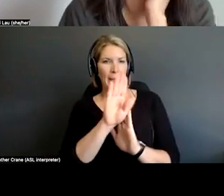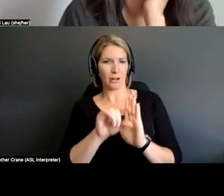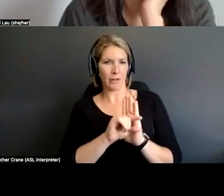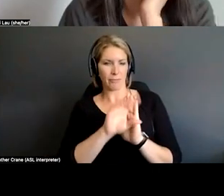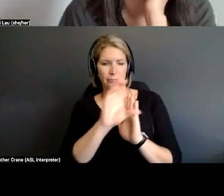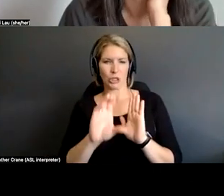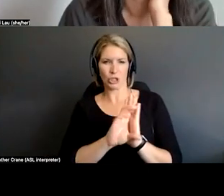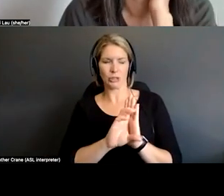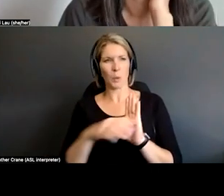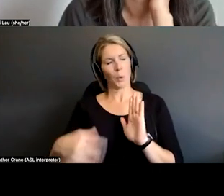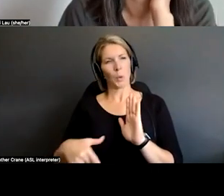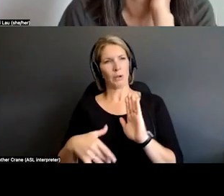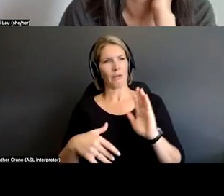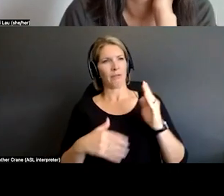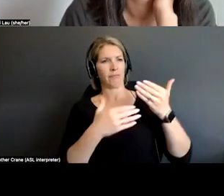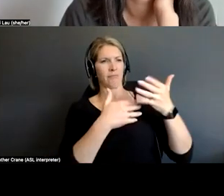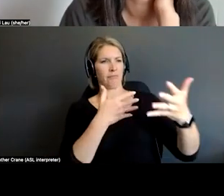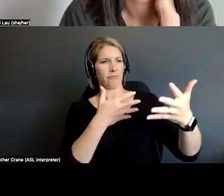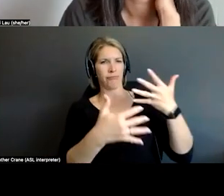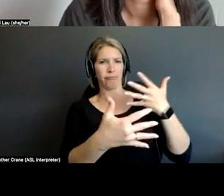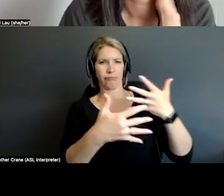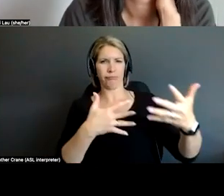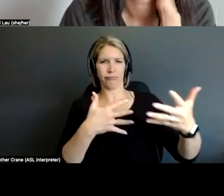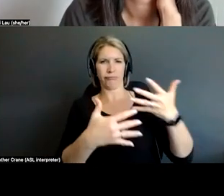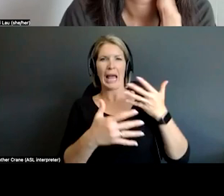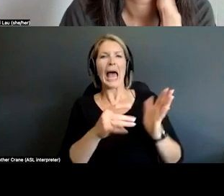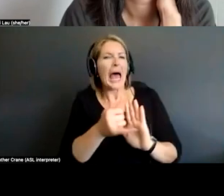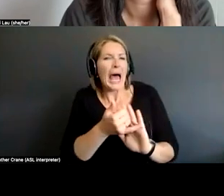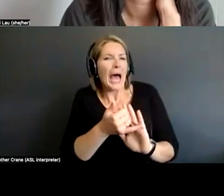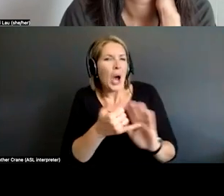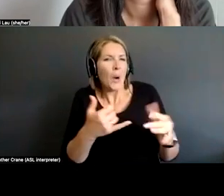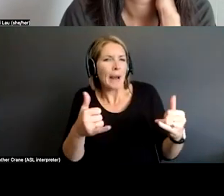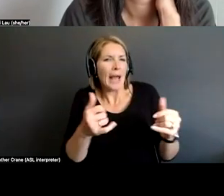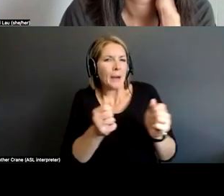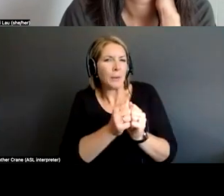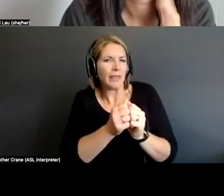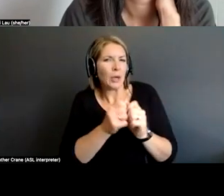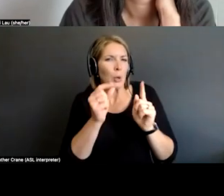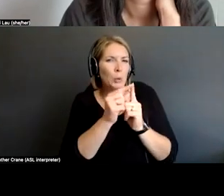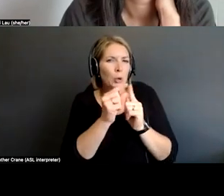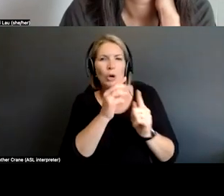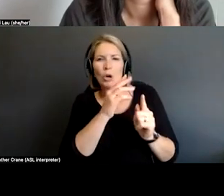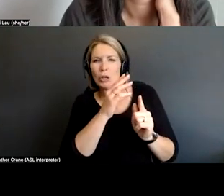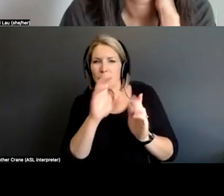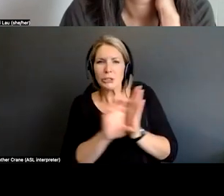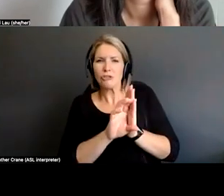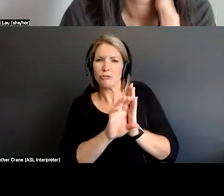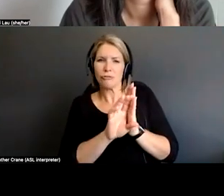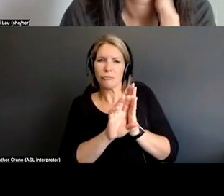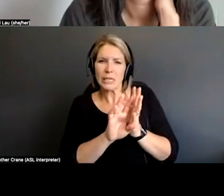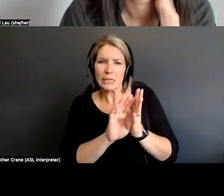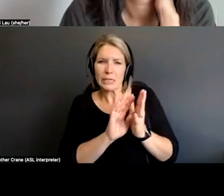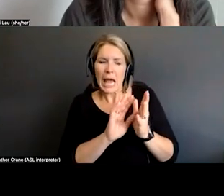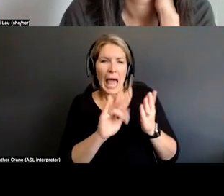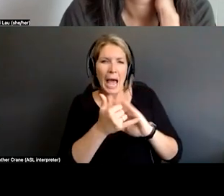itself above the type. How do you work with imagery and typography, and when do you decide which should be foregrounded